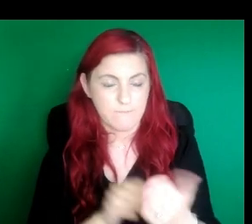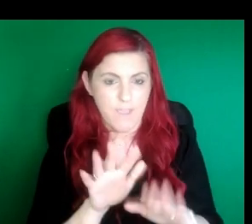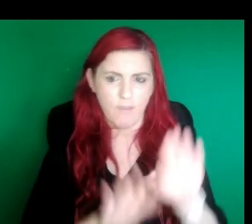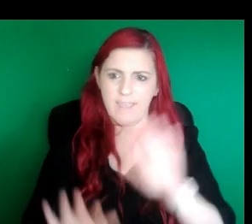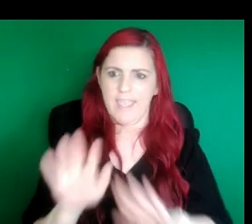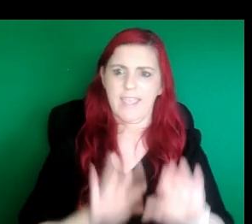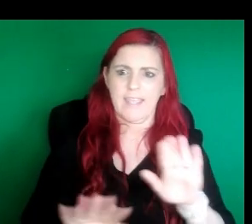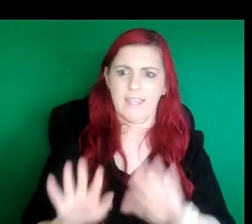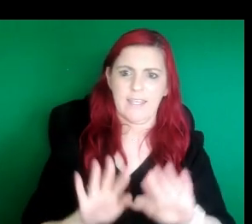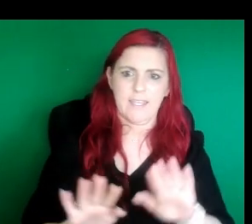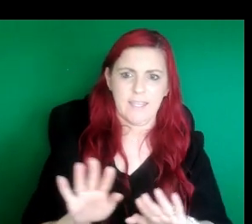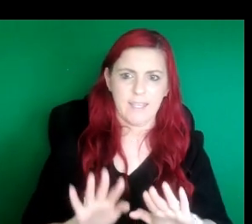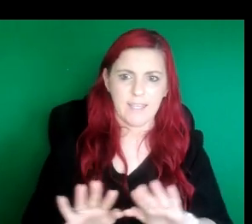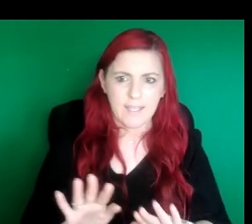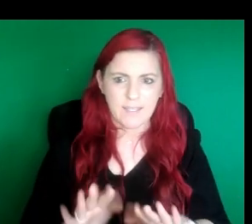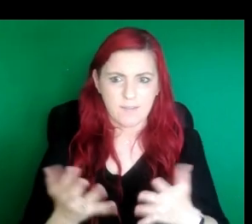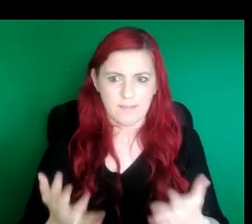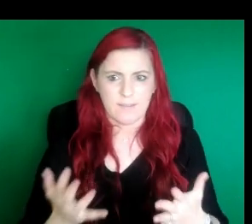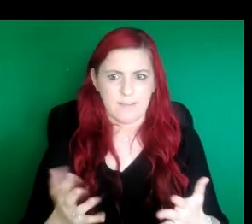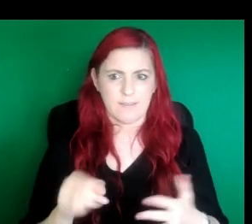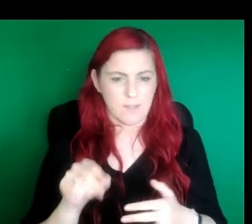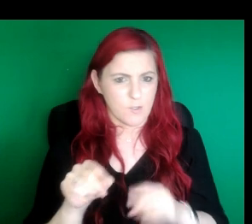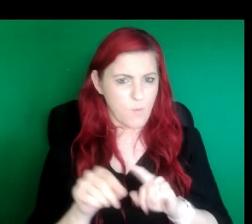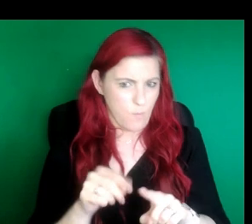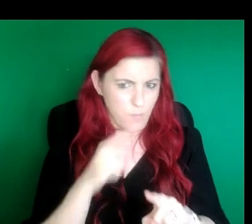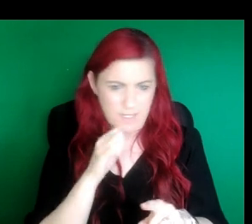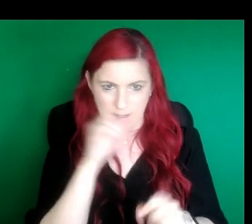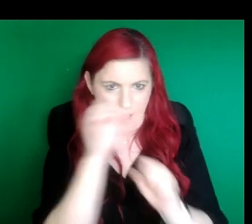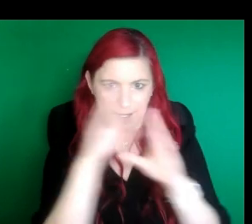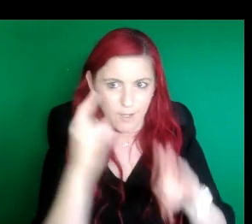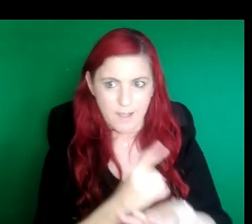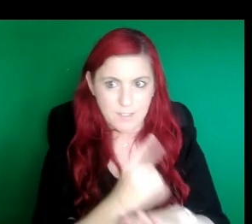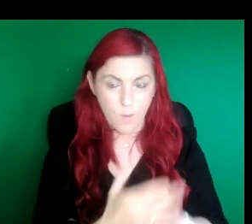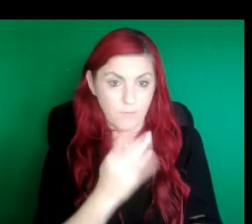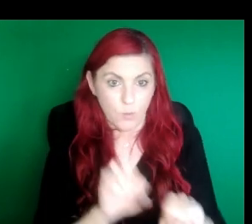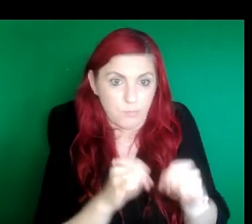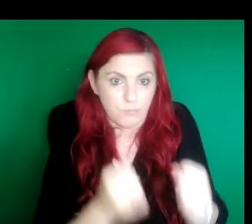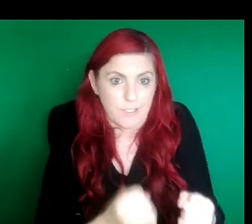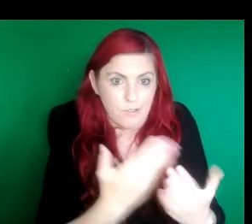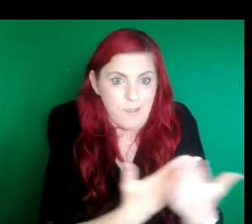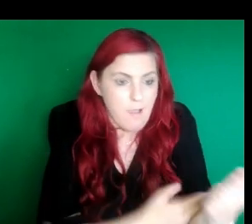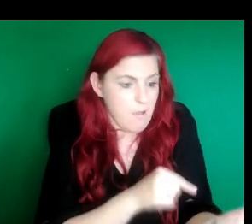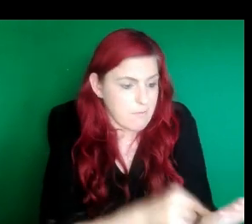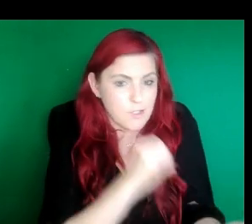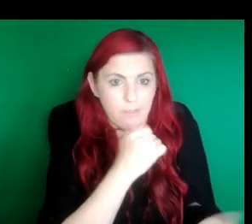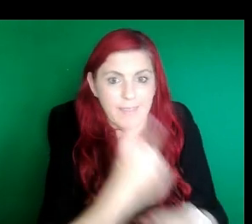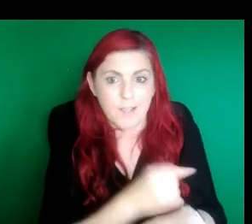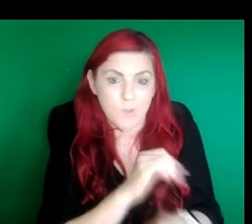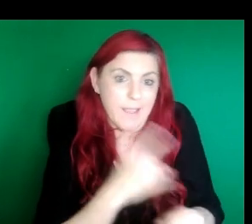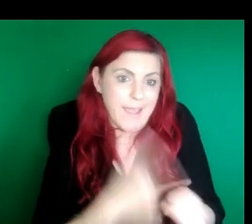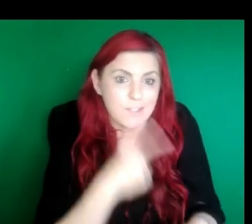I think there isn't that same sanction if you violate the law. There's nothing behind it. It's again pretty words on a